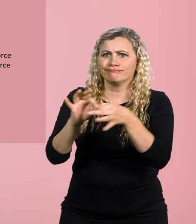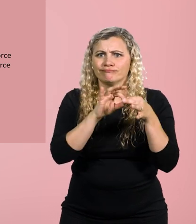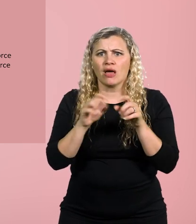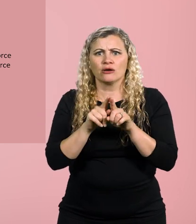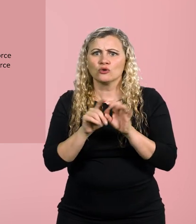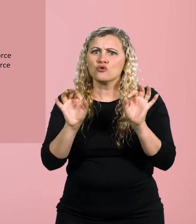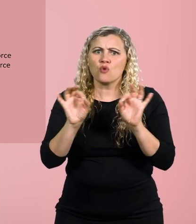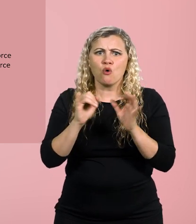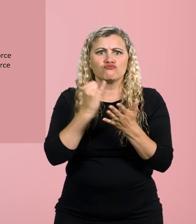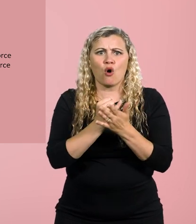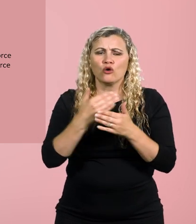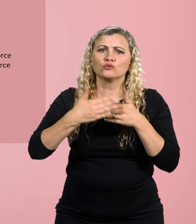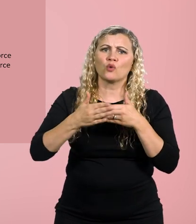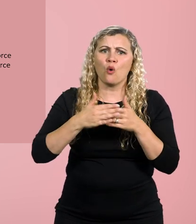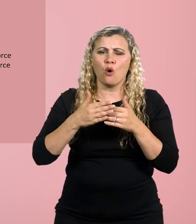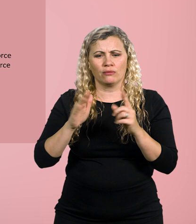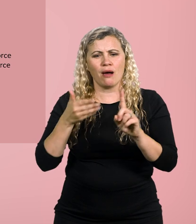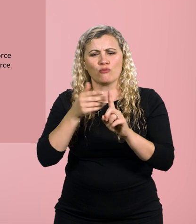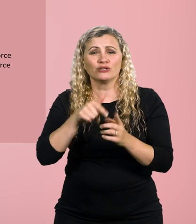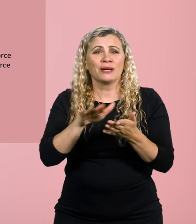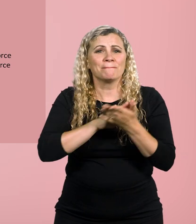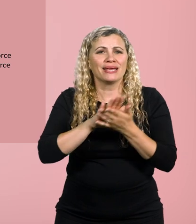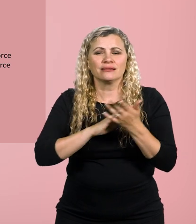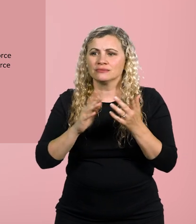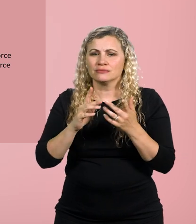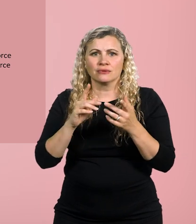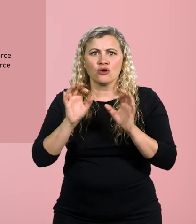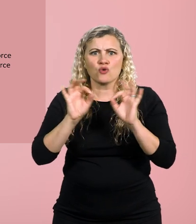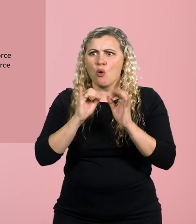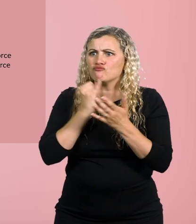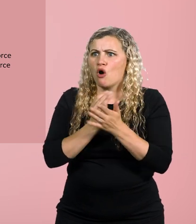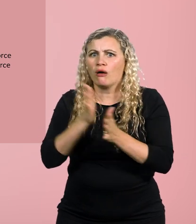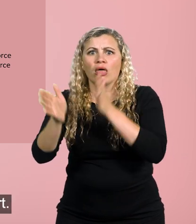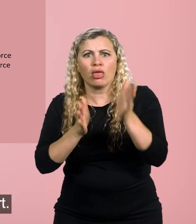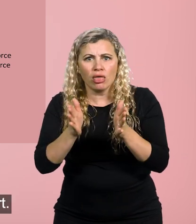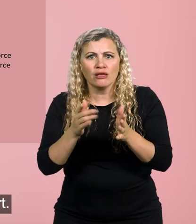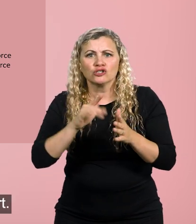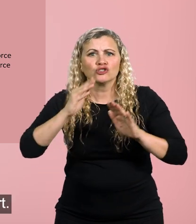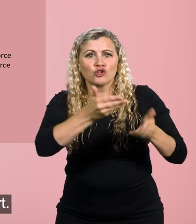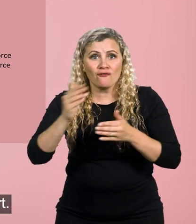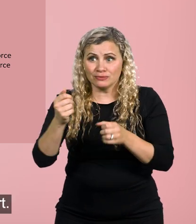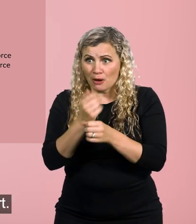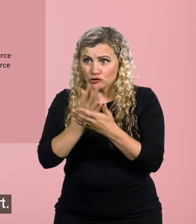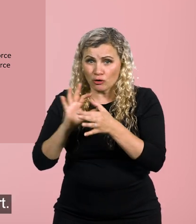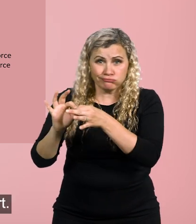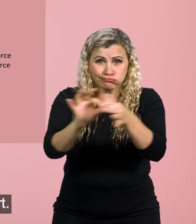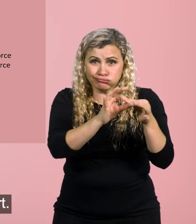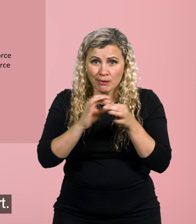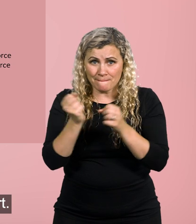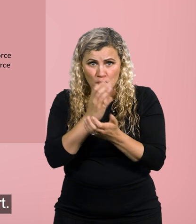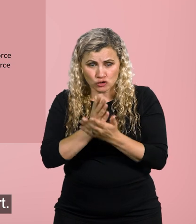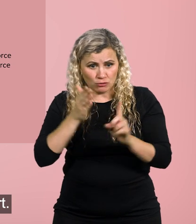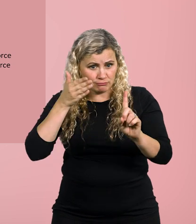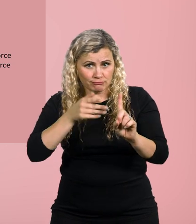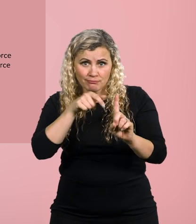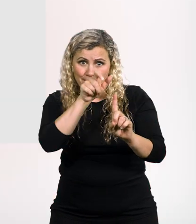and no wrong door approach this is about Services working in Partnership to provide person-centered